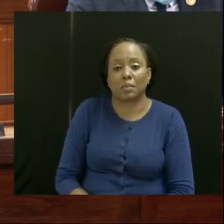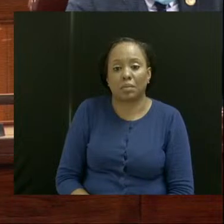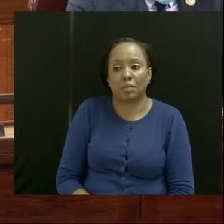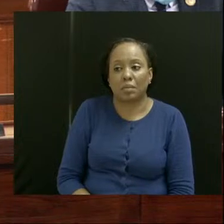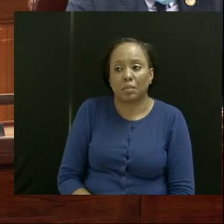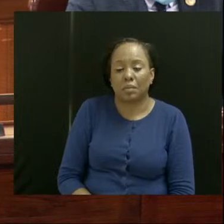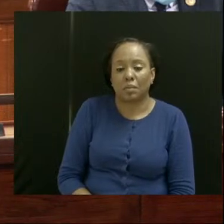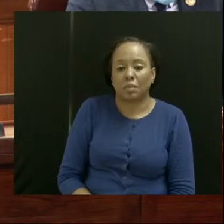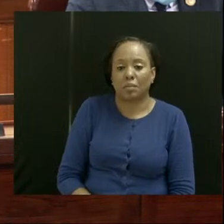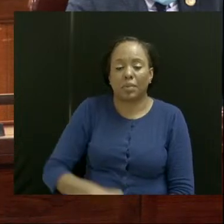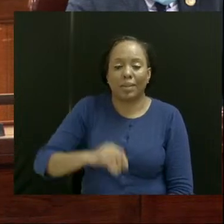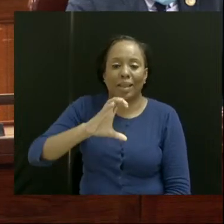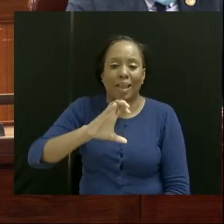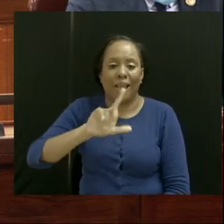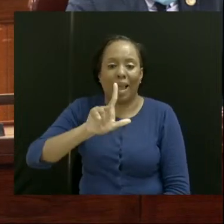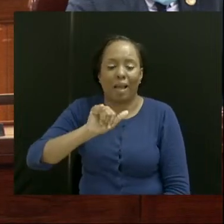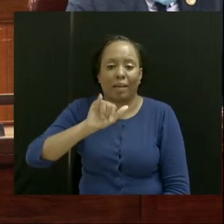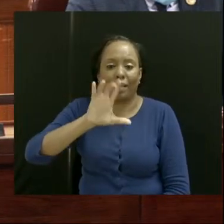estates.